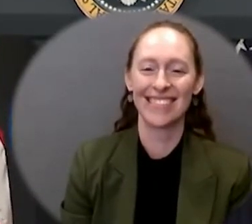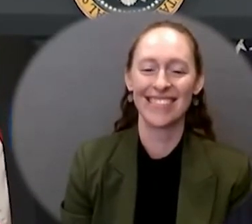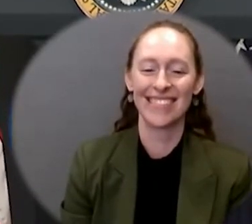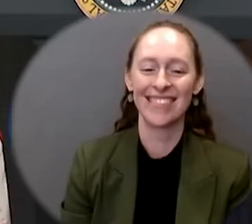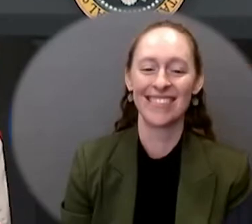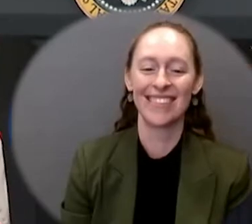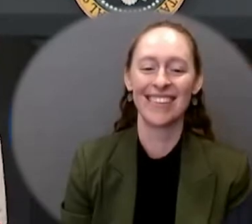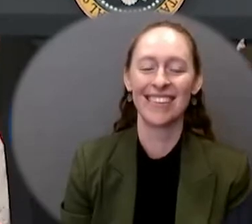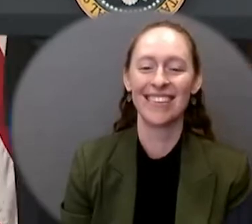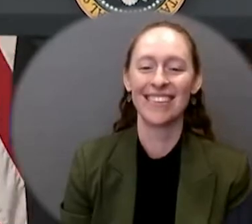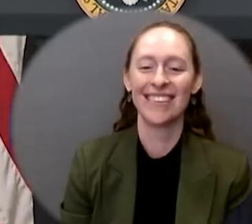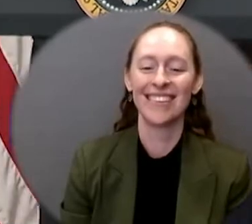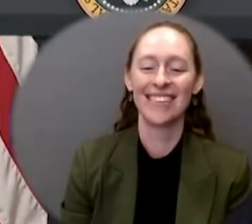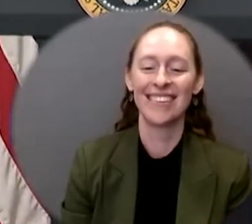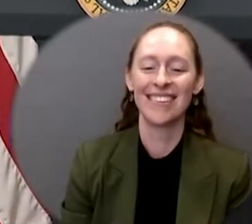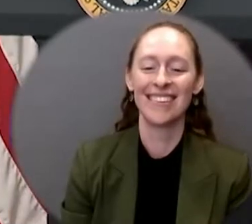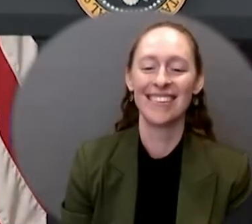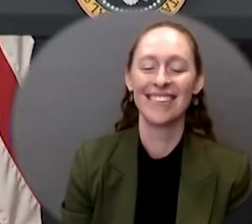Someone...